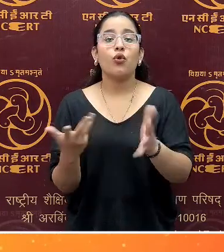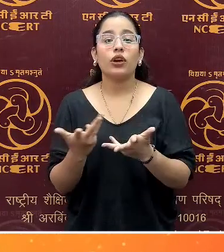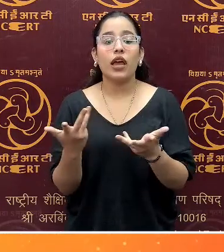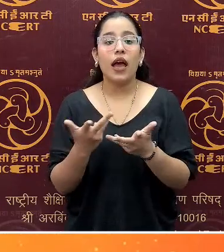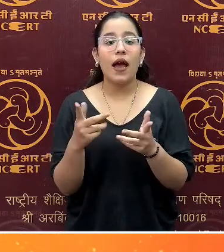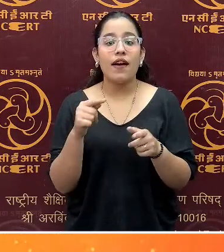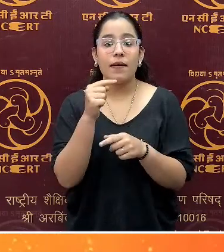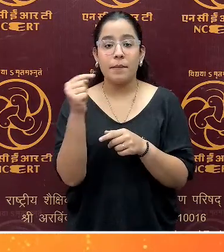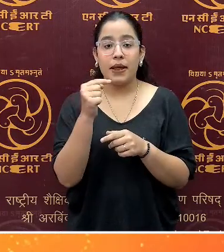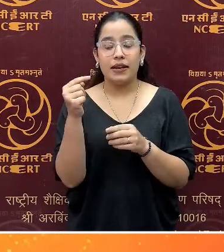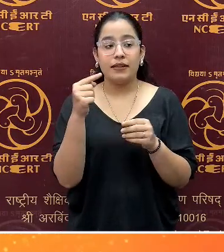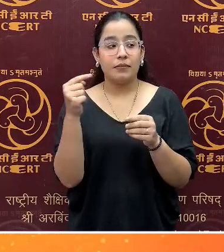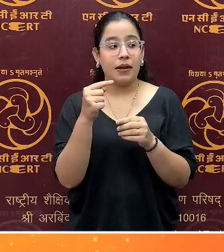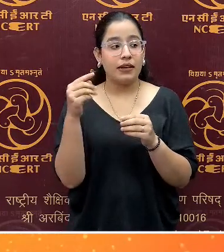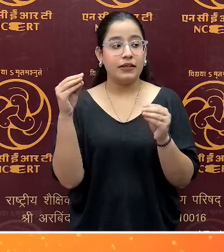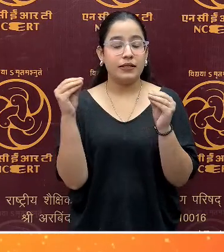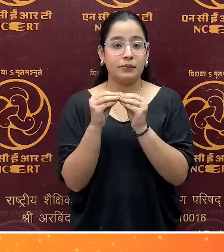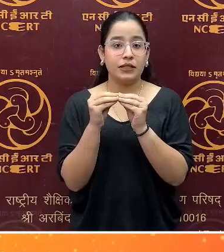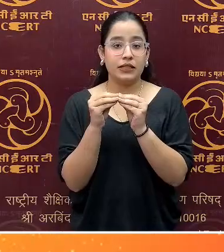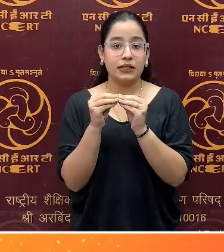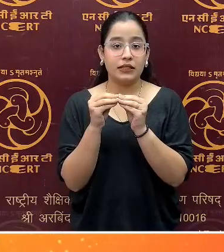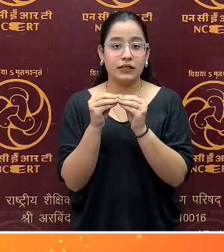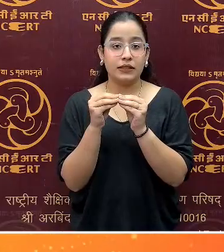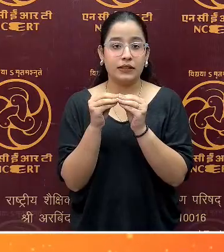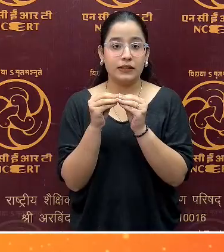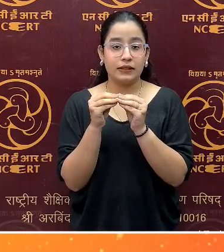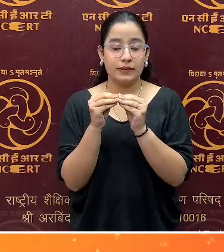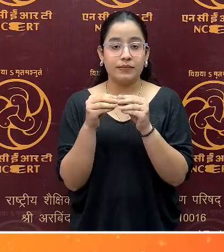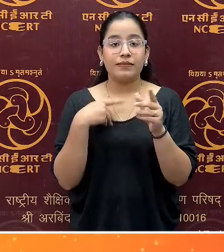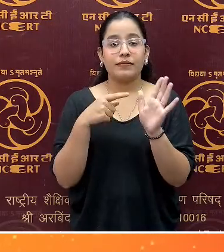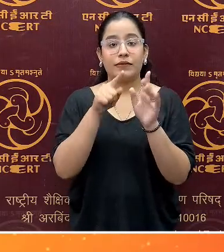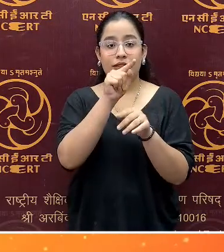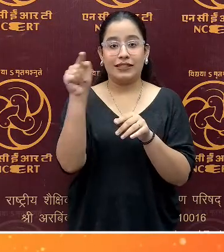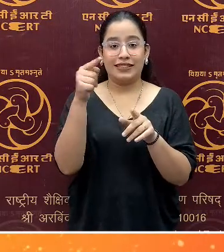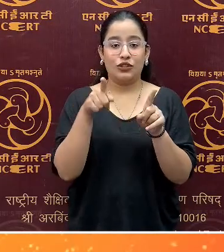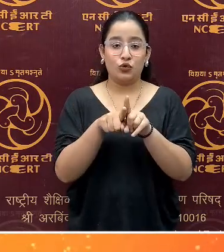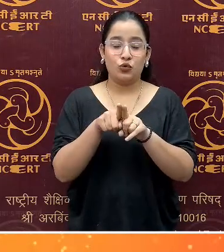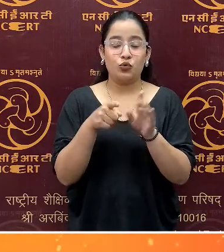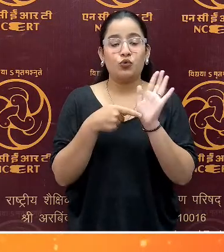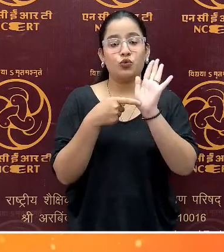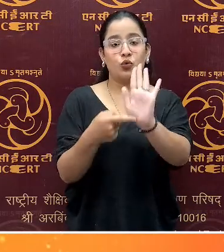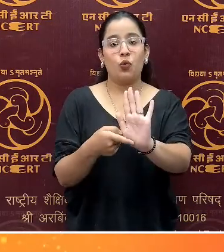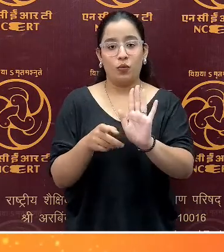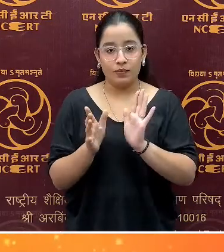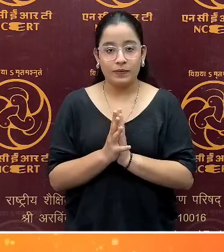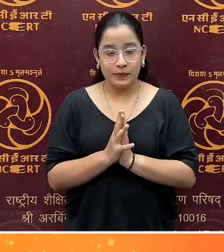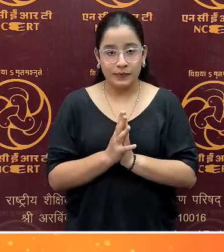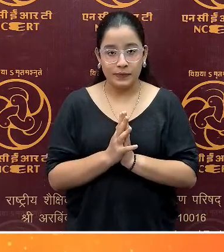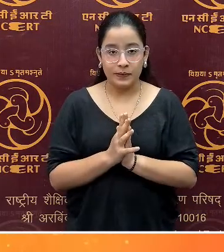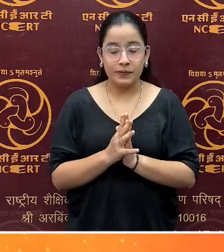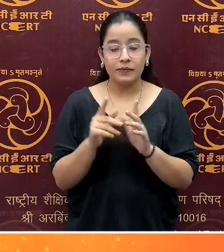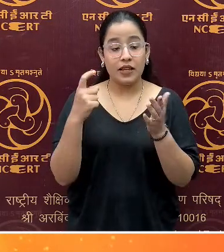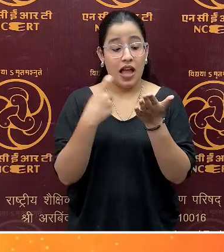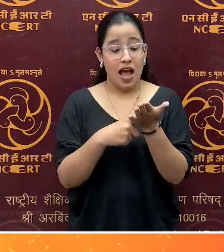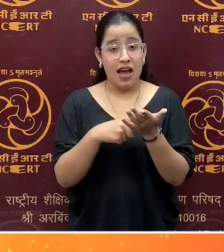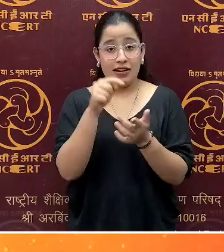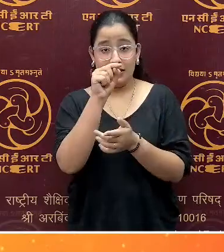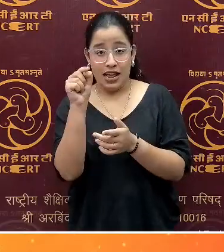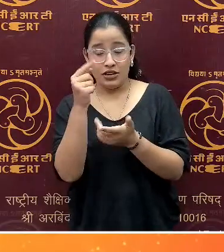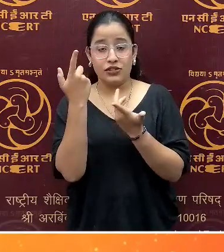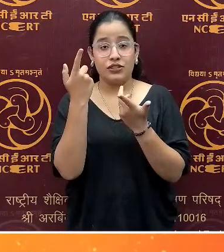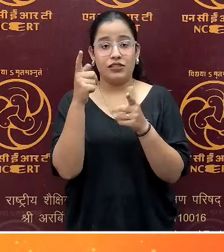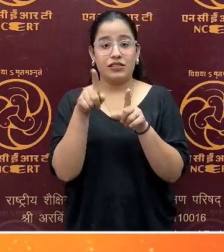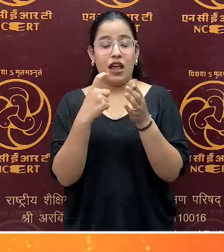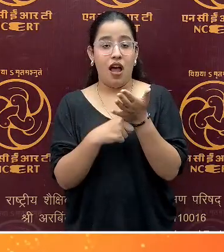vector minus B. That's the thing. You see that there's a straight line that we have. R dash happens to be a